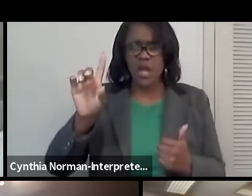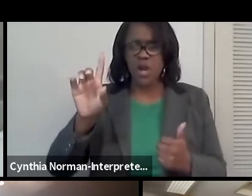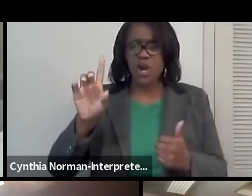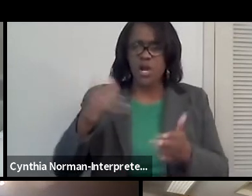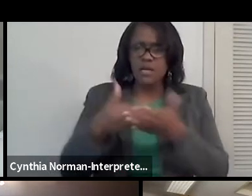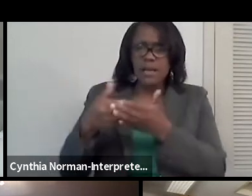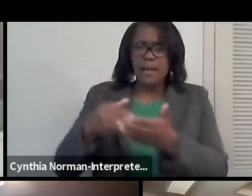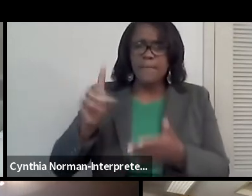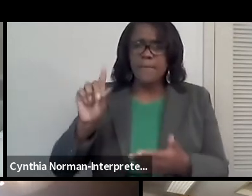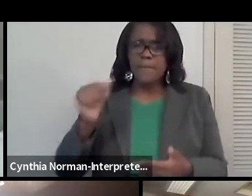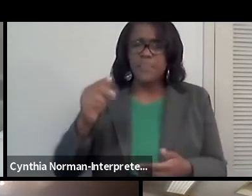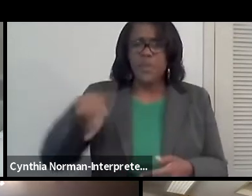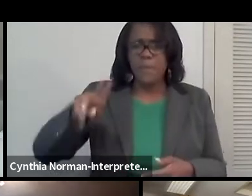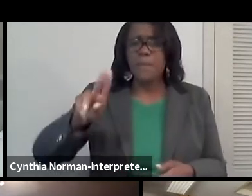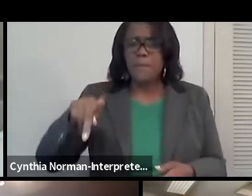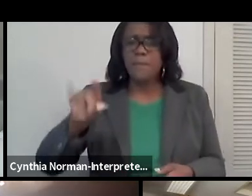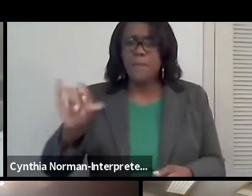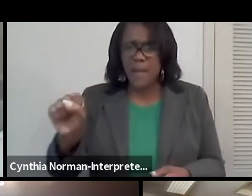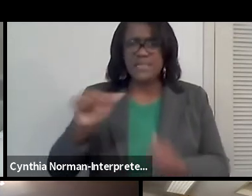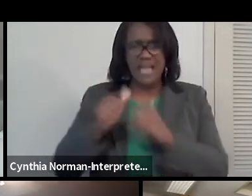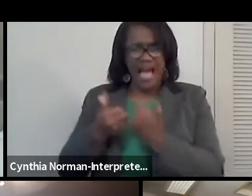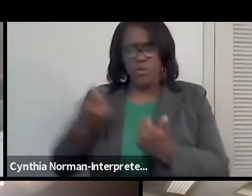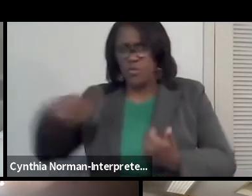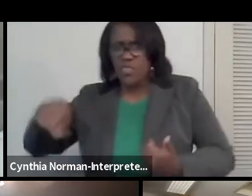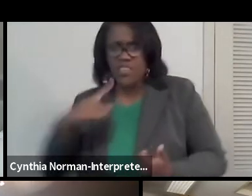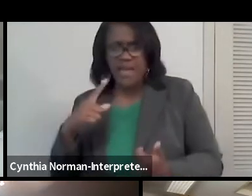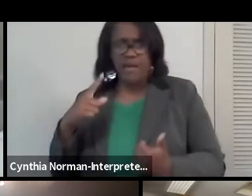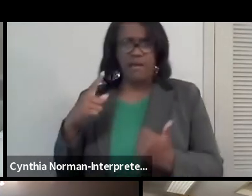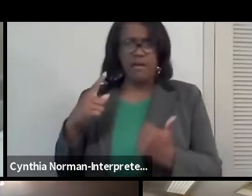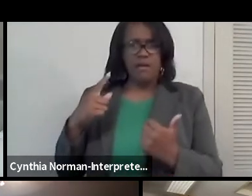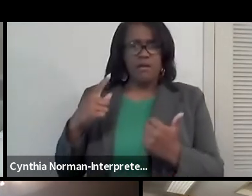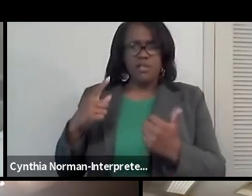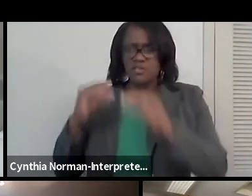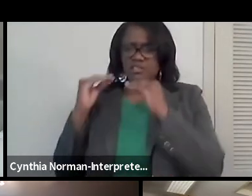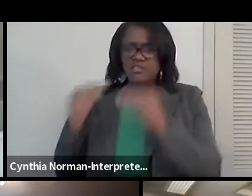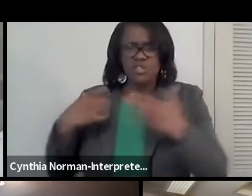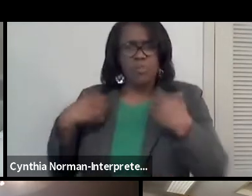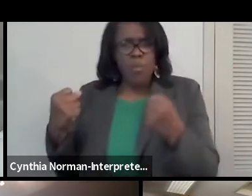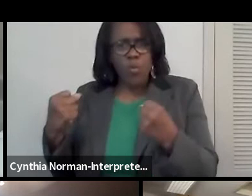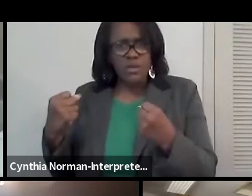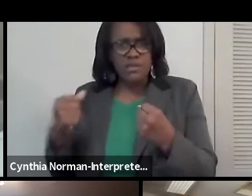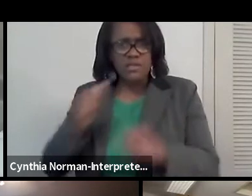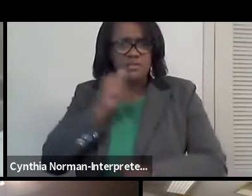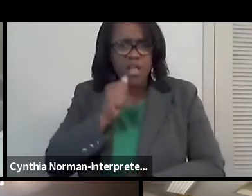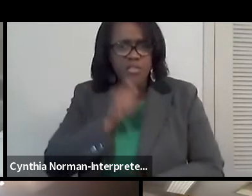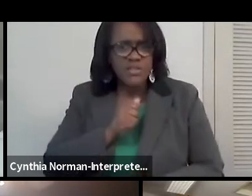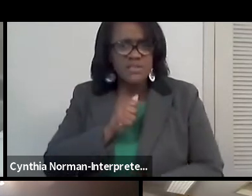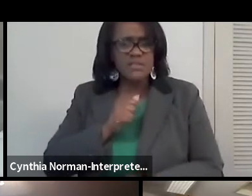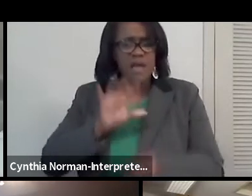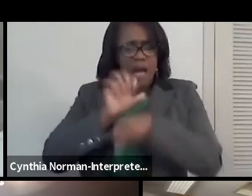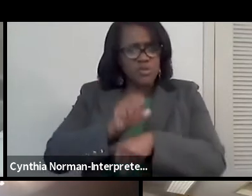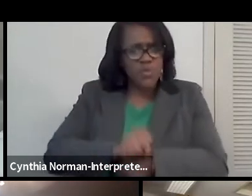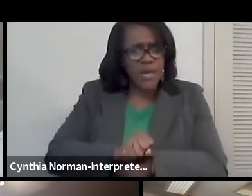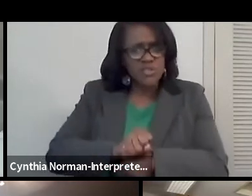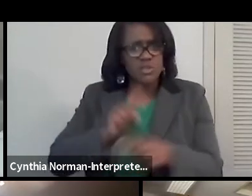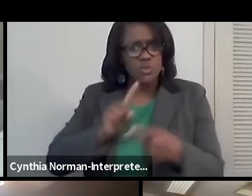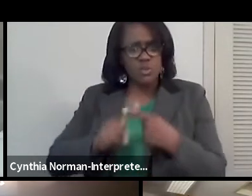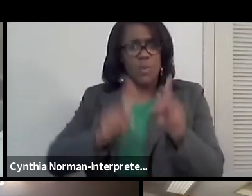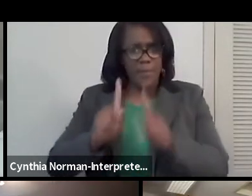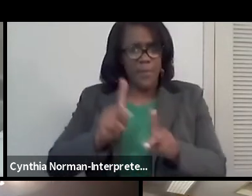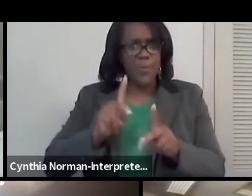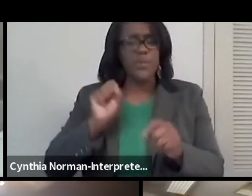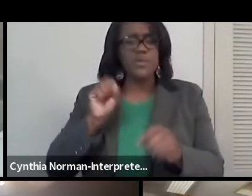anthropogenic environment. How do they transcribe greater boldness, greater tolerance, greater habituation to people so that way